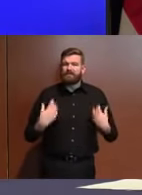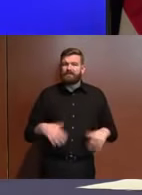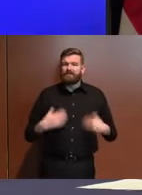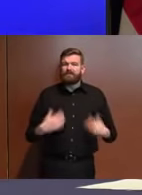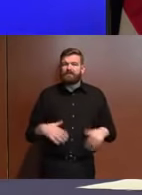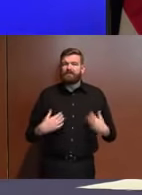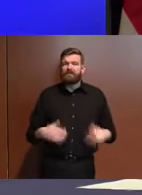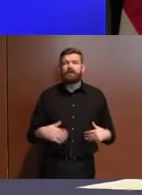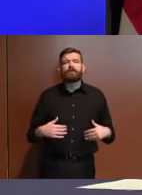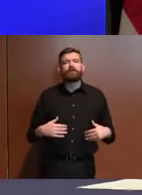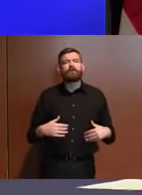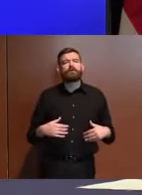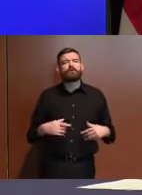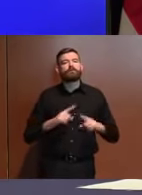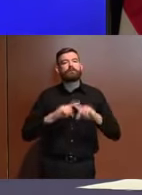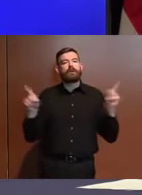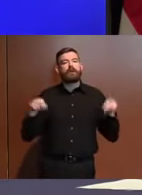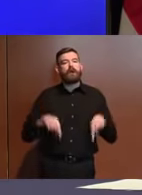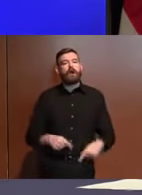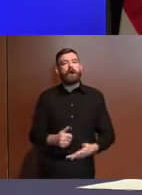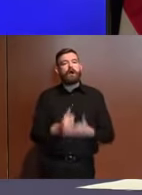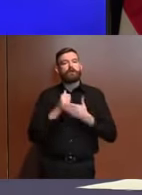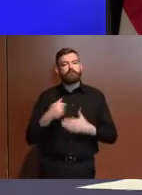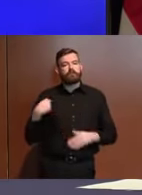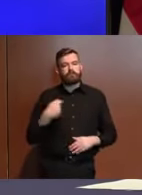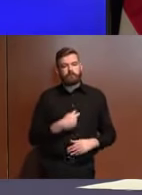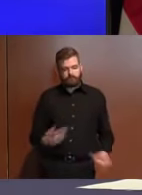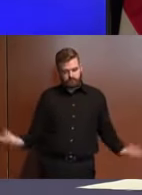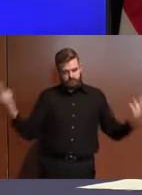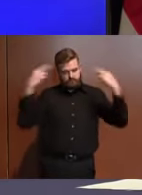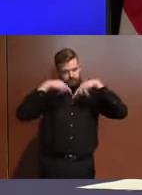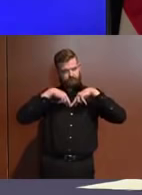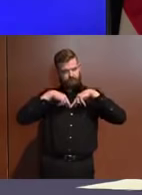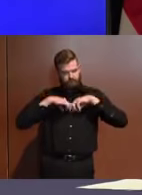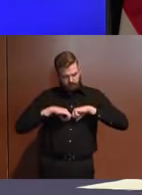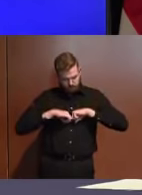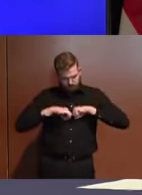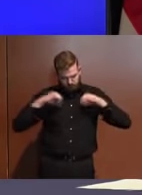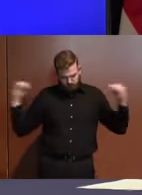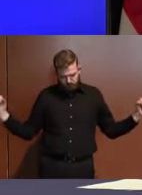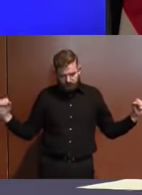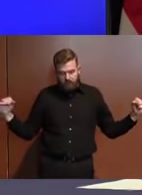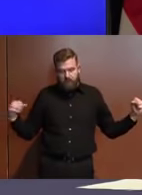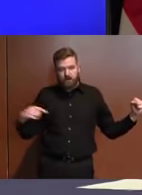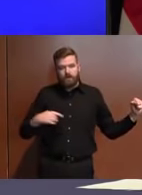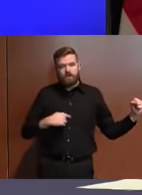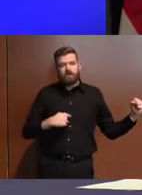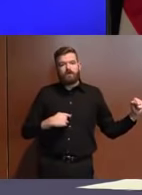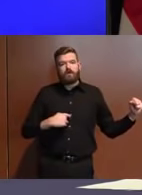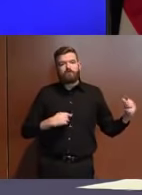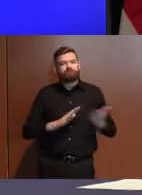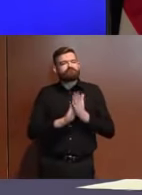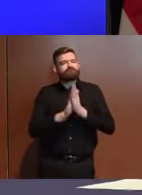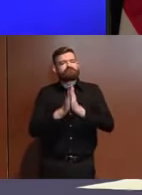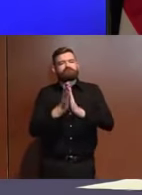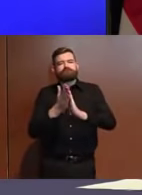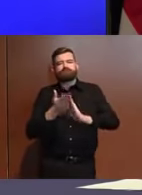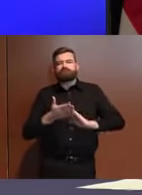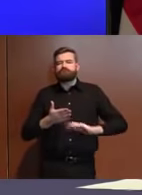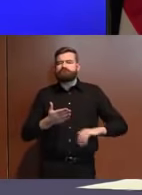are even if it's a virtual way, even if it's those examples in Milan of singing from